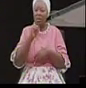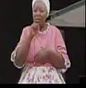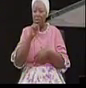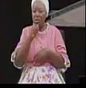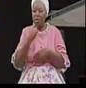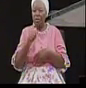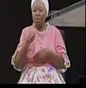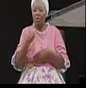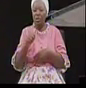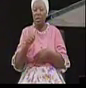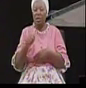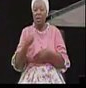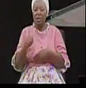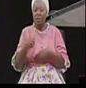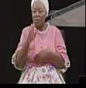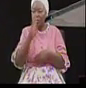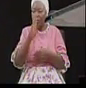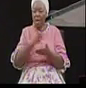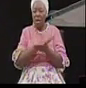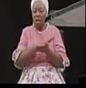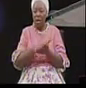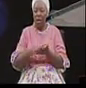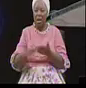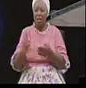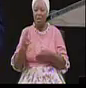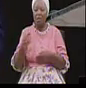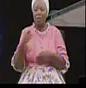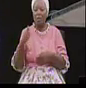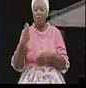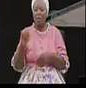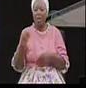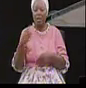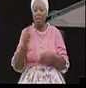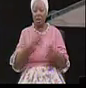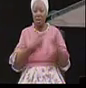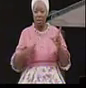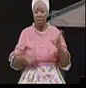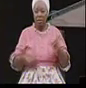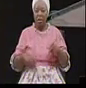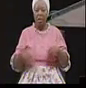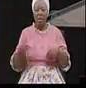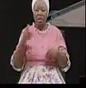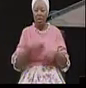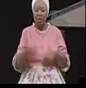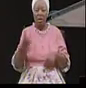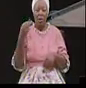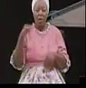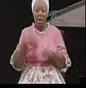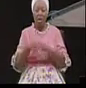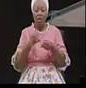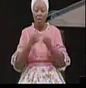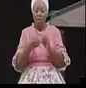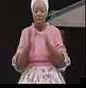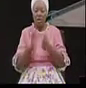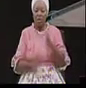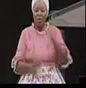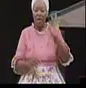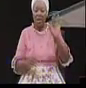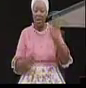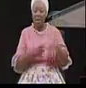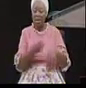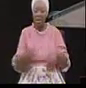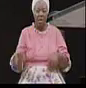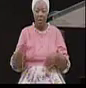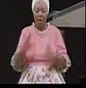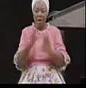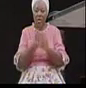been cleansed by the Lord. They were in Numbers 19, they never got